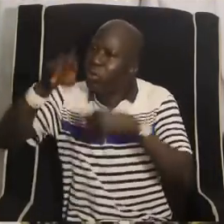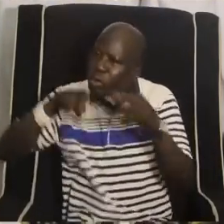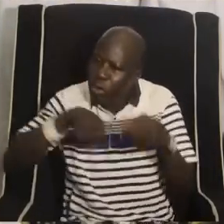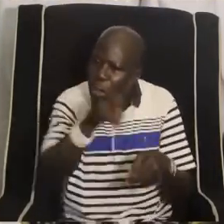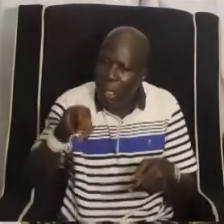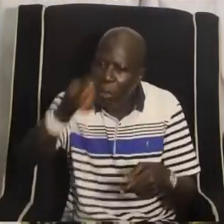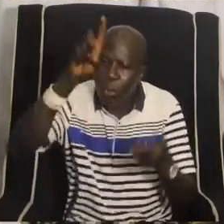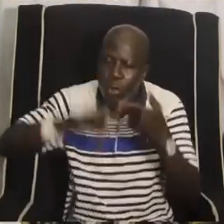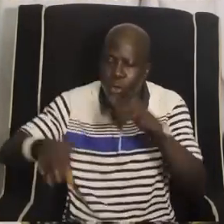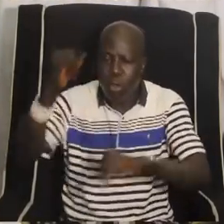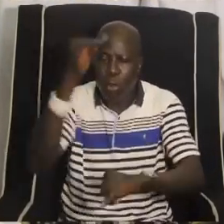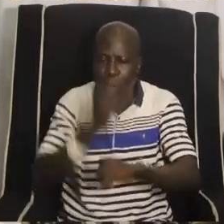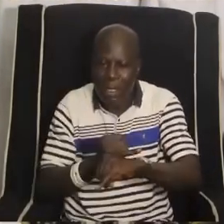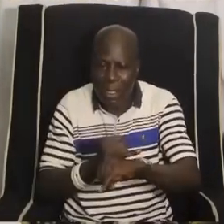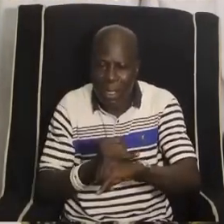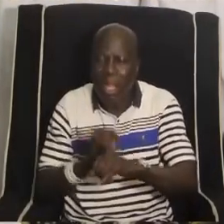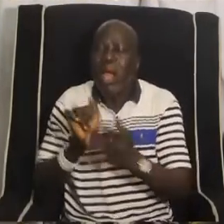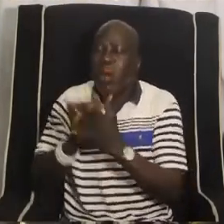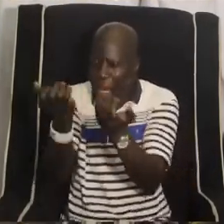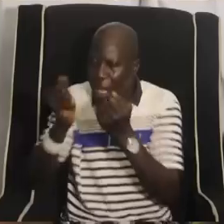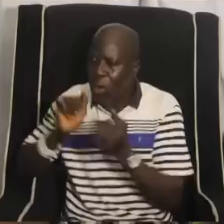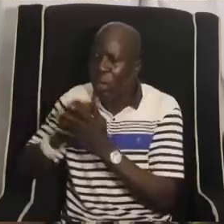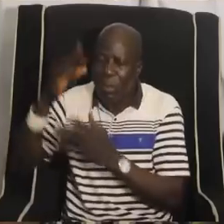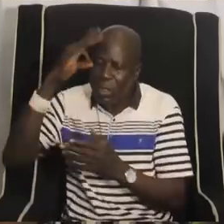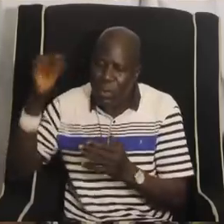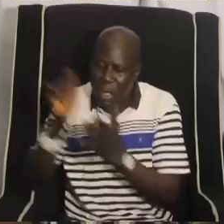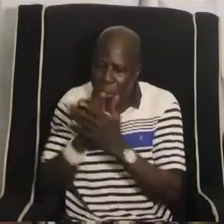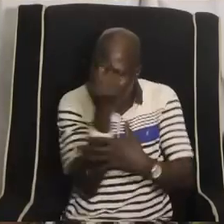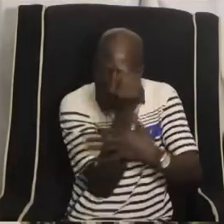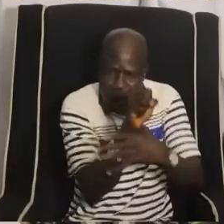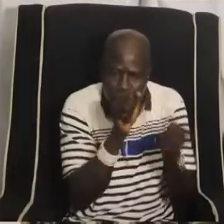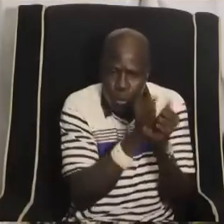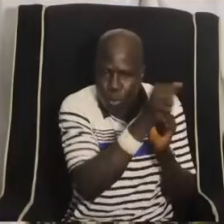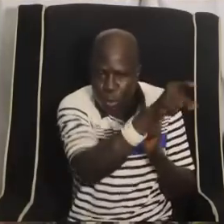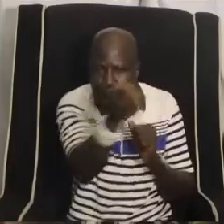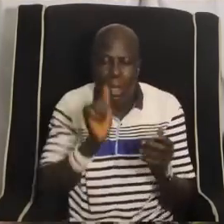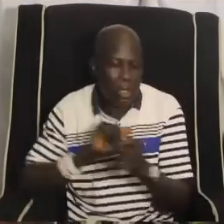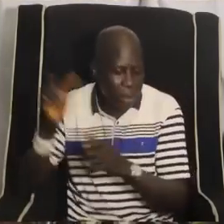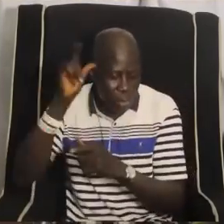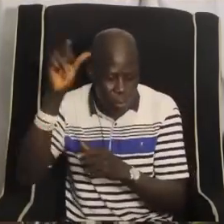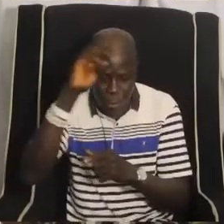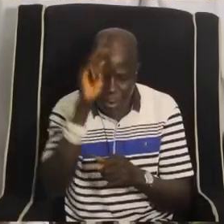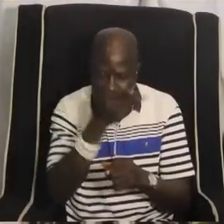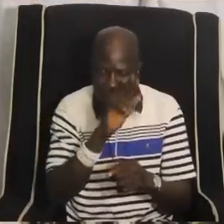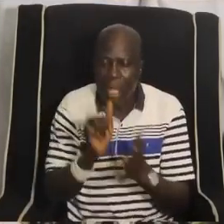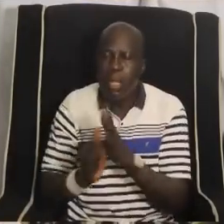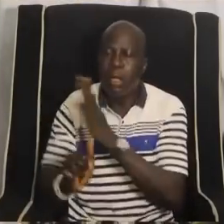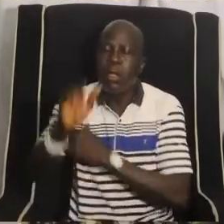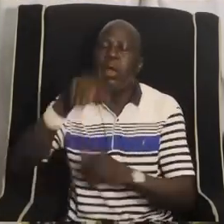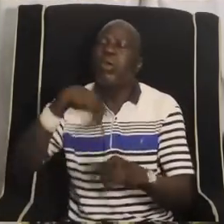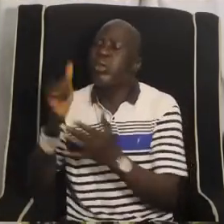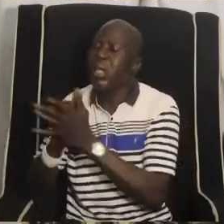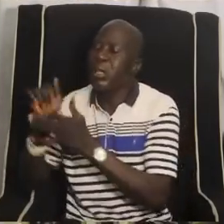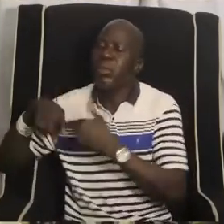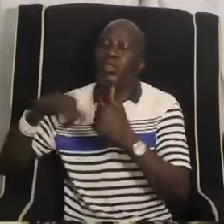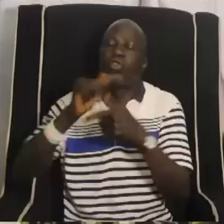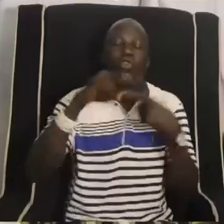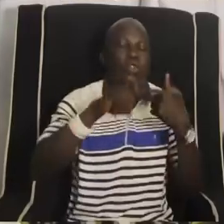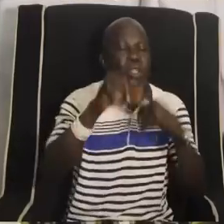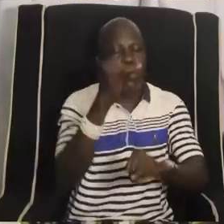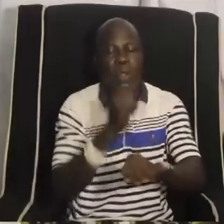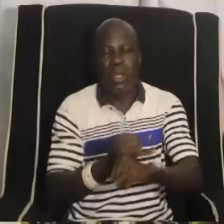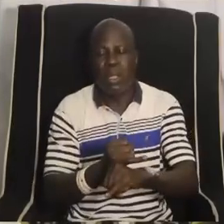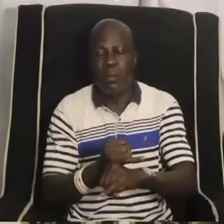that is part of my experience, and I want to see you. And I want to really mean the most first of all. Listen to me, sir. The Lord said, go